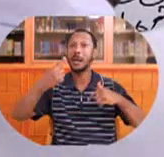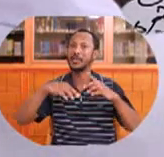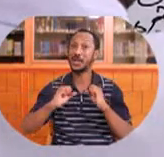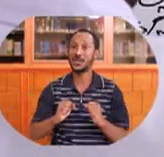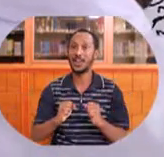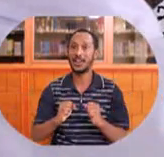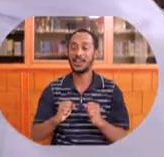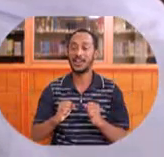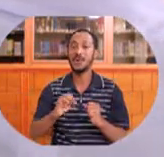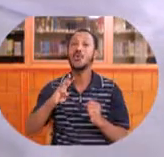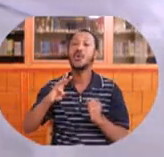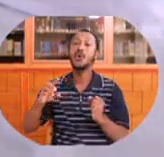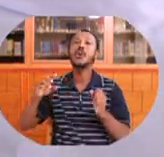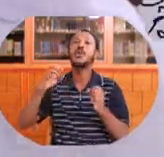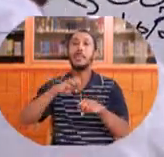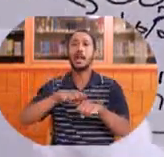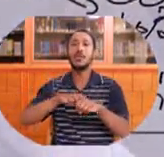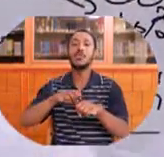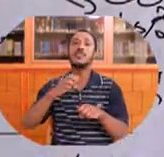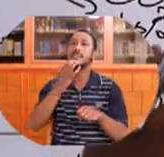melting of ice.